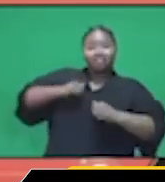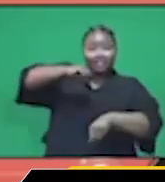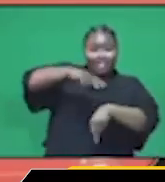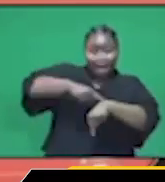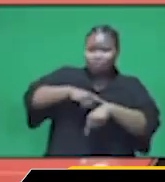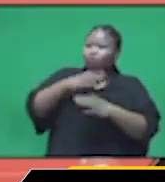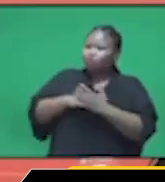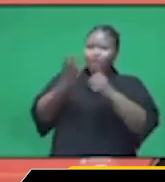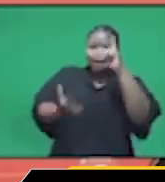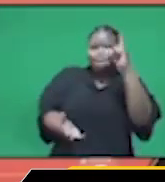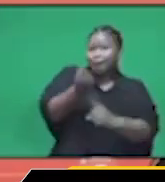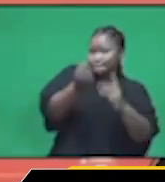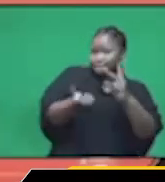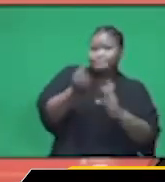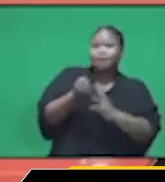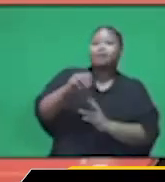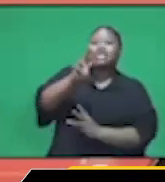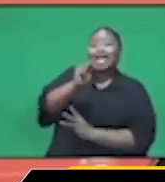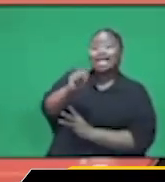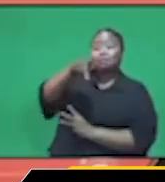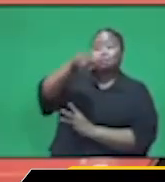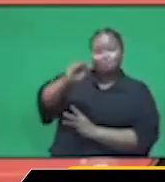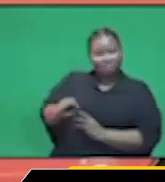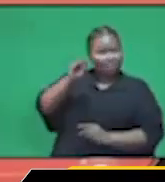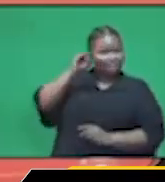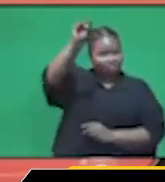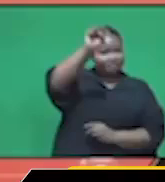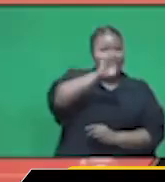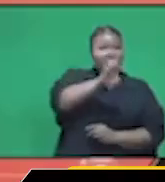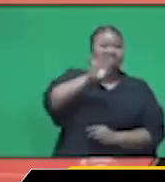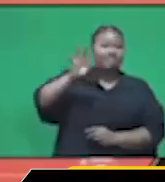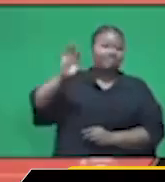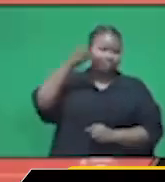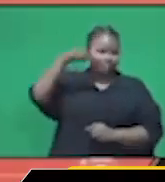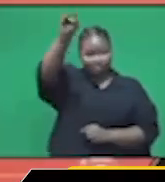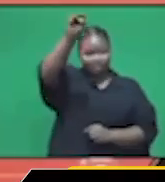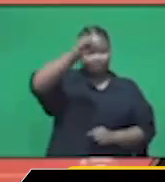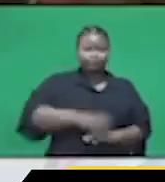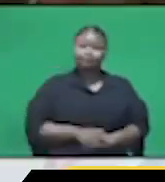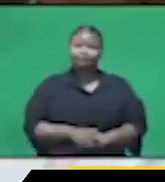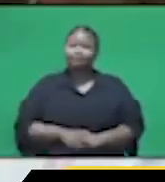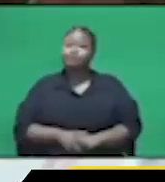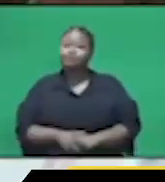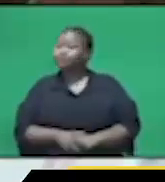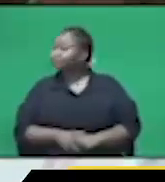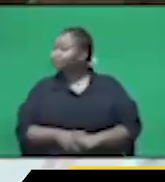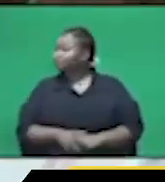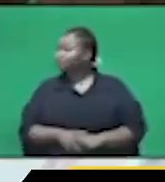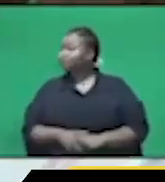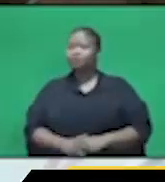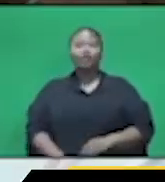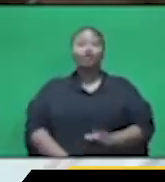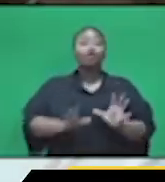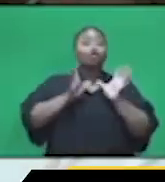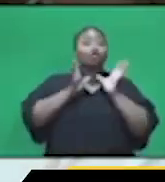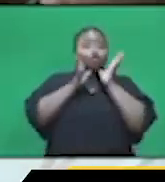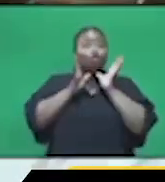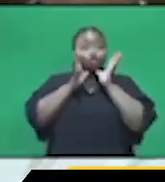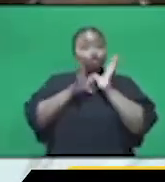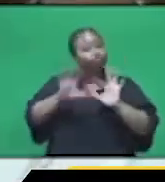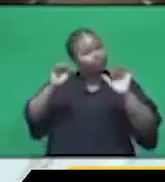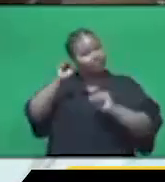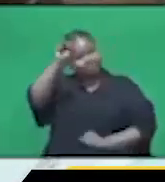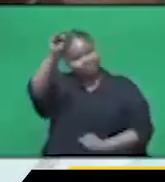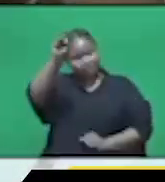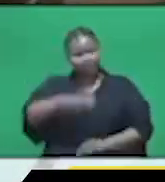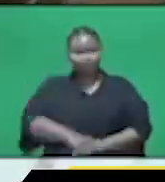in the NPA. Viva EFF, viva! Viva Comrade Julius Sello Malema,